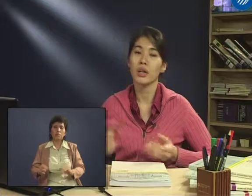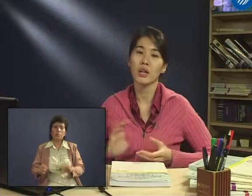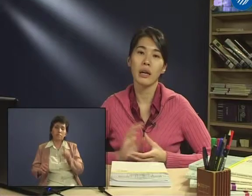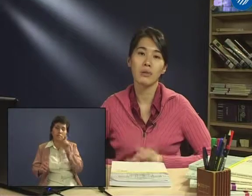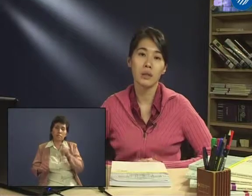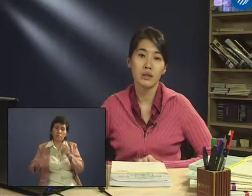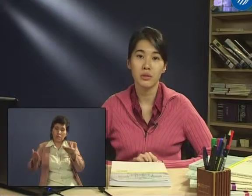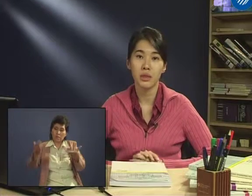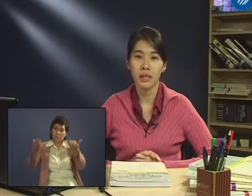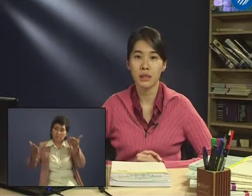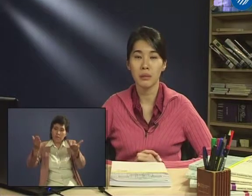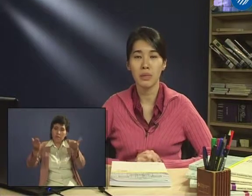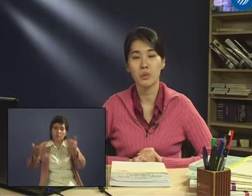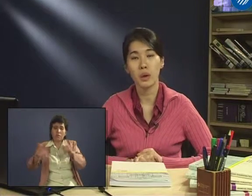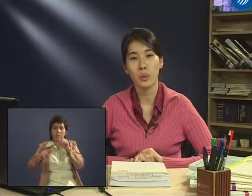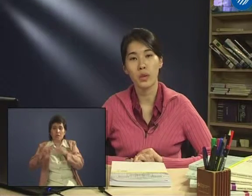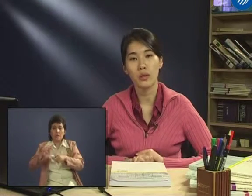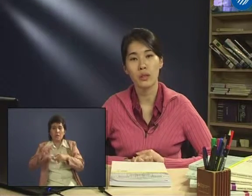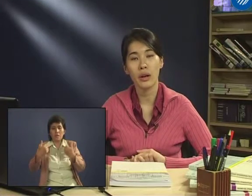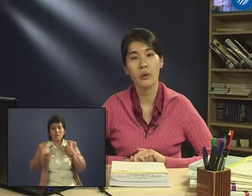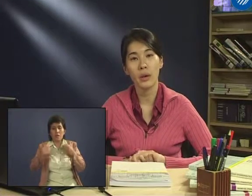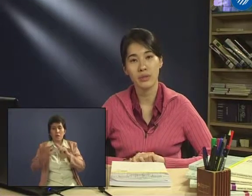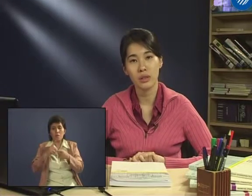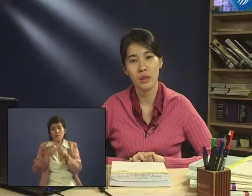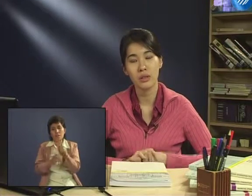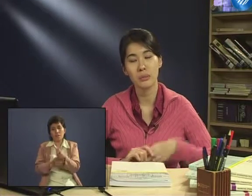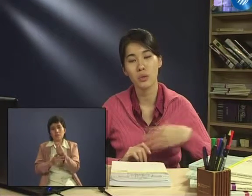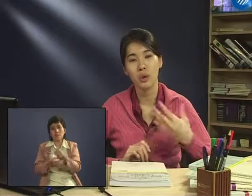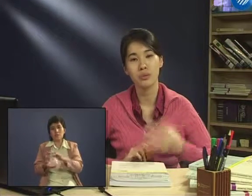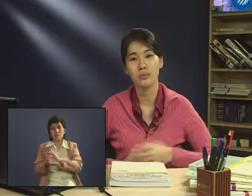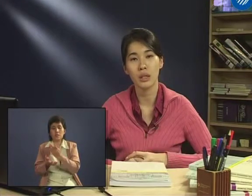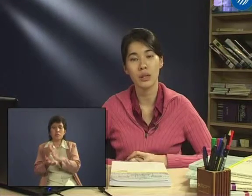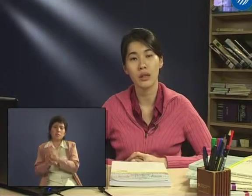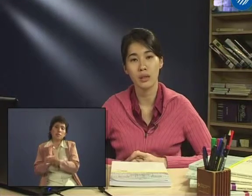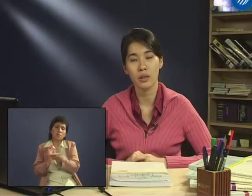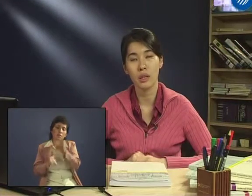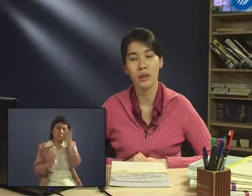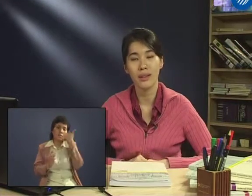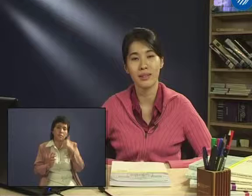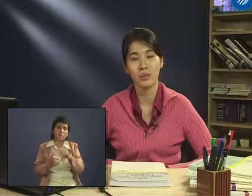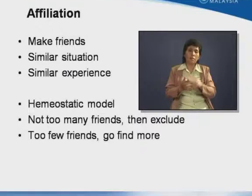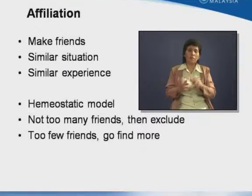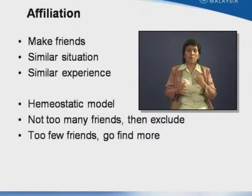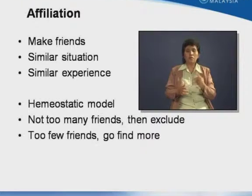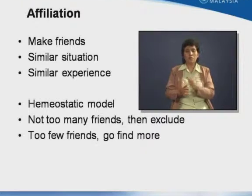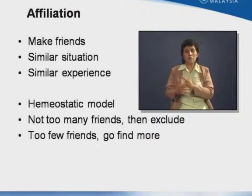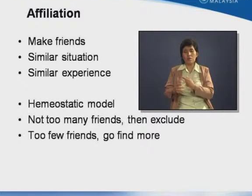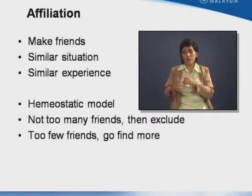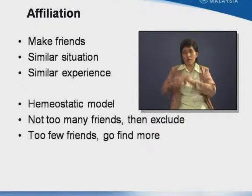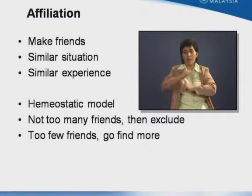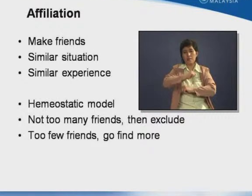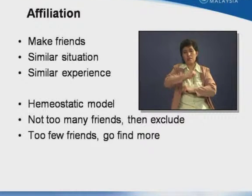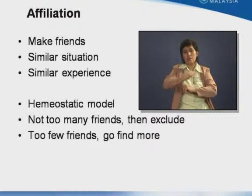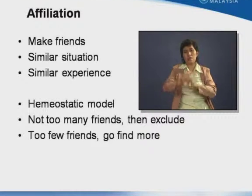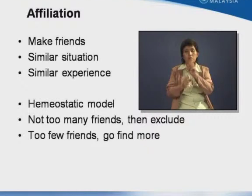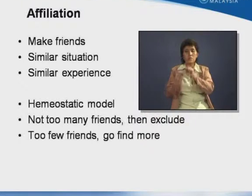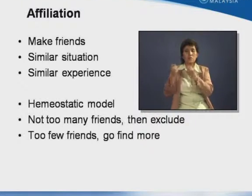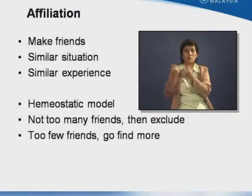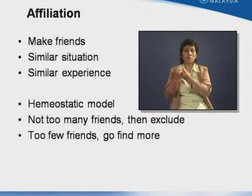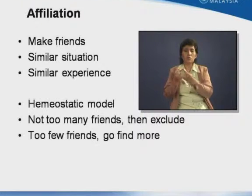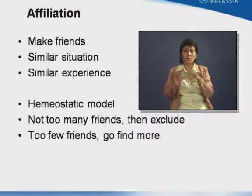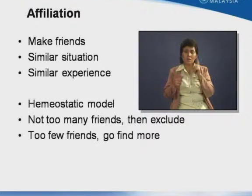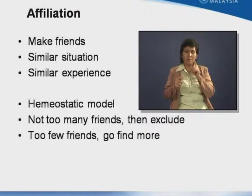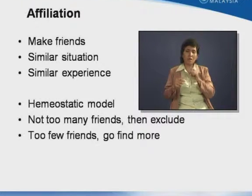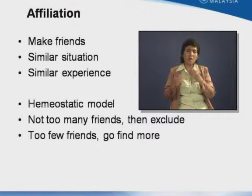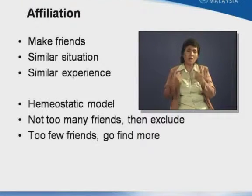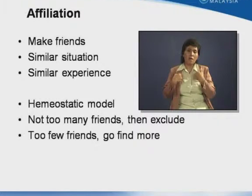okay? We cannot have two little friends. It means we are weird. We have something wrong in us, okay? We are antisocial. We cannot have too many